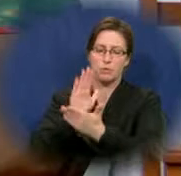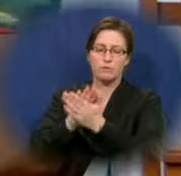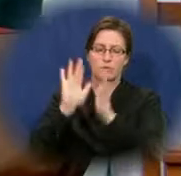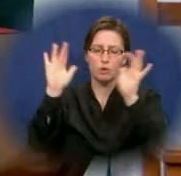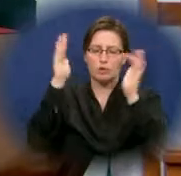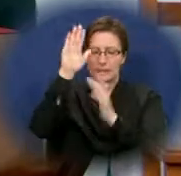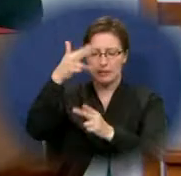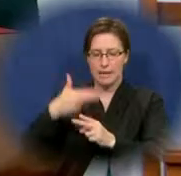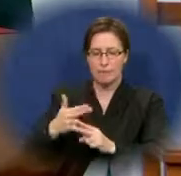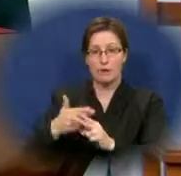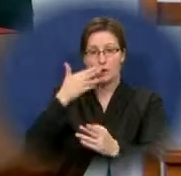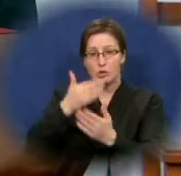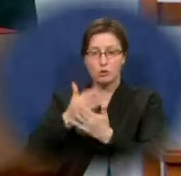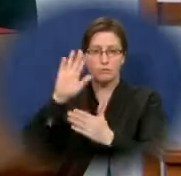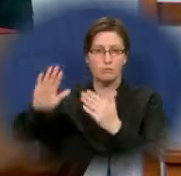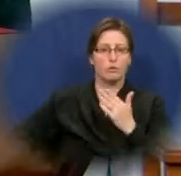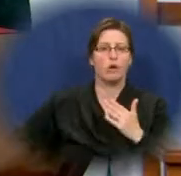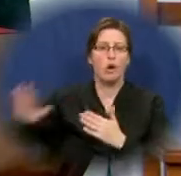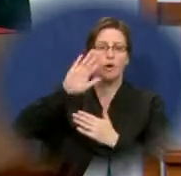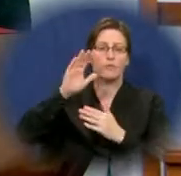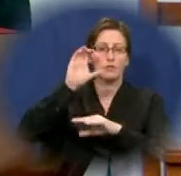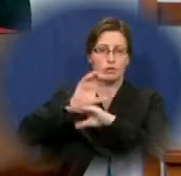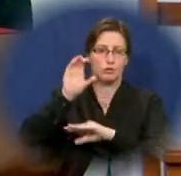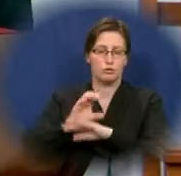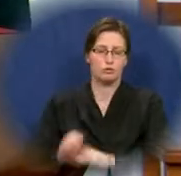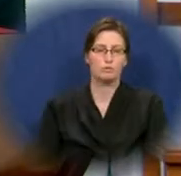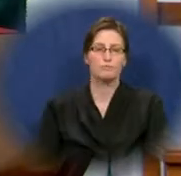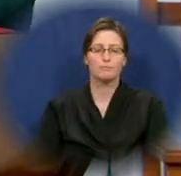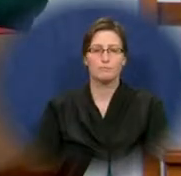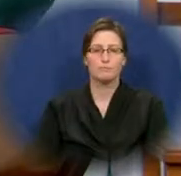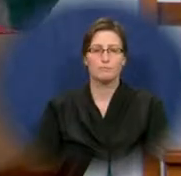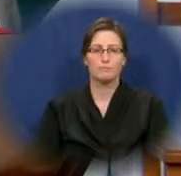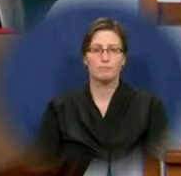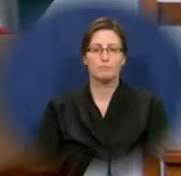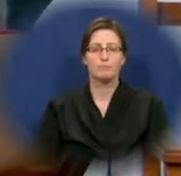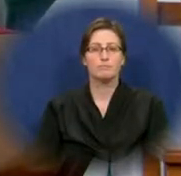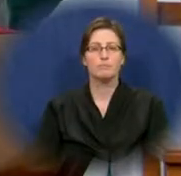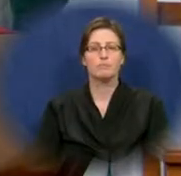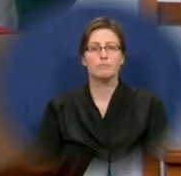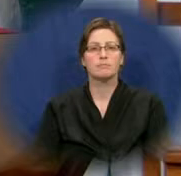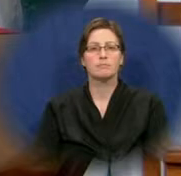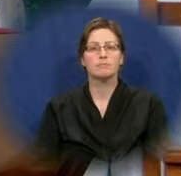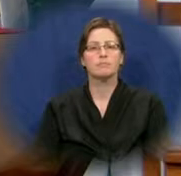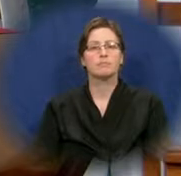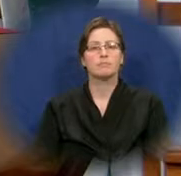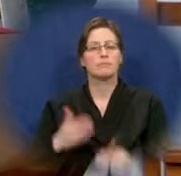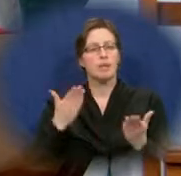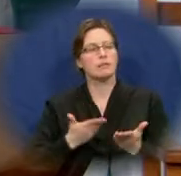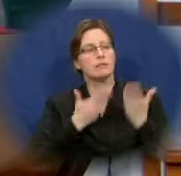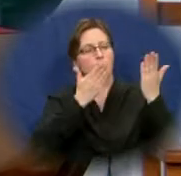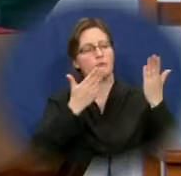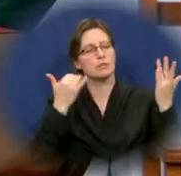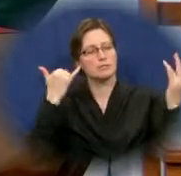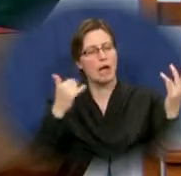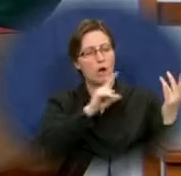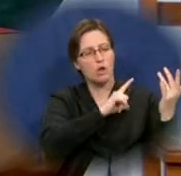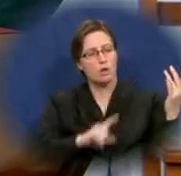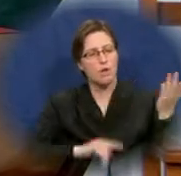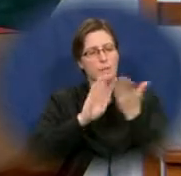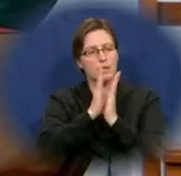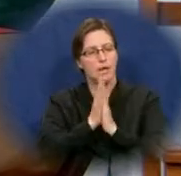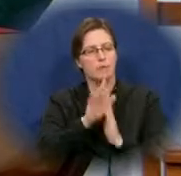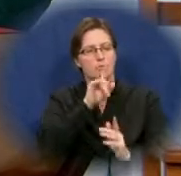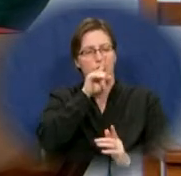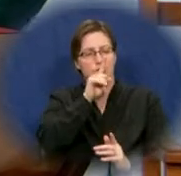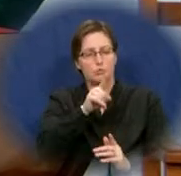and glory of his name, for our good and the good of all his holy church. May these sacrificial offerings, O Lord, become for you a